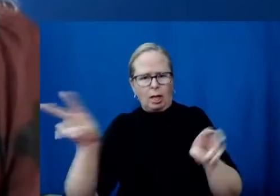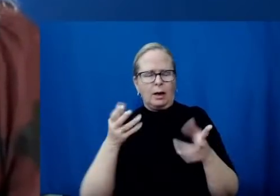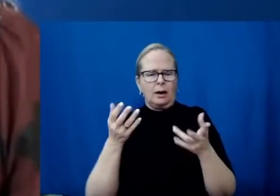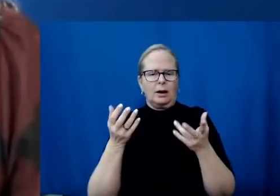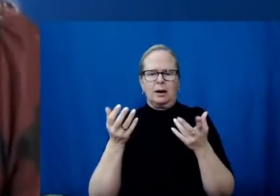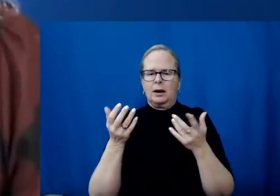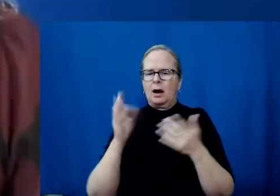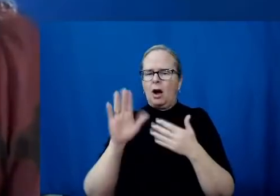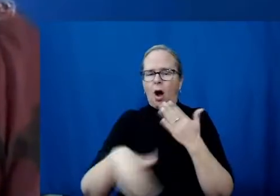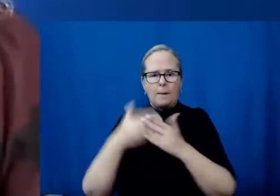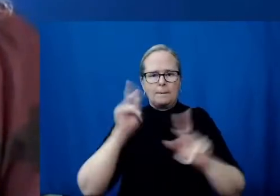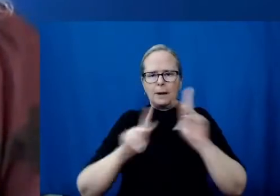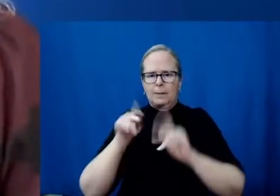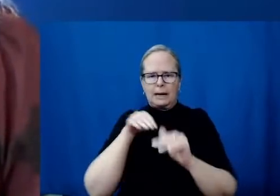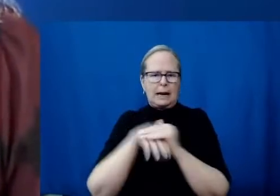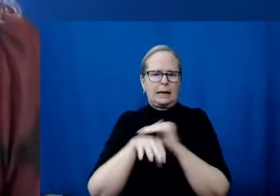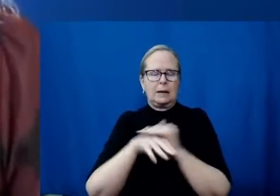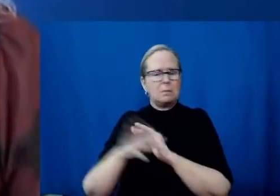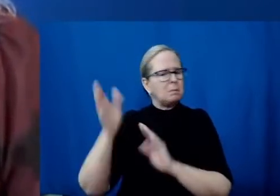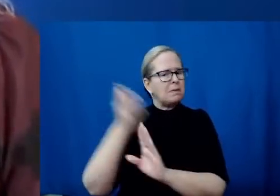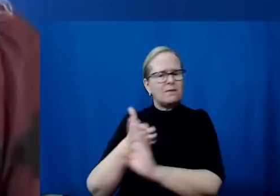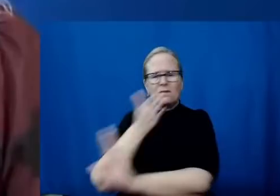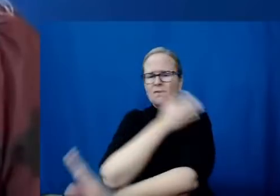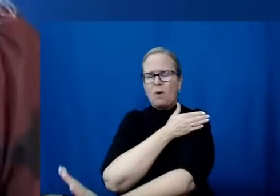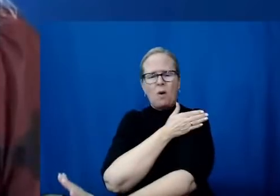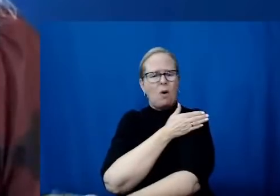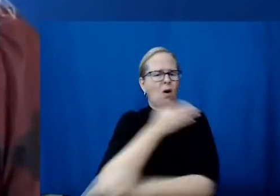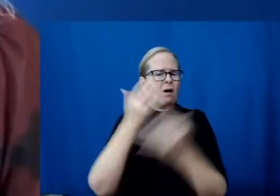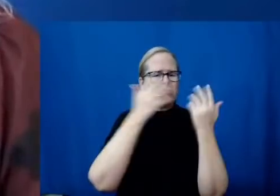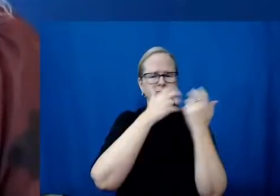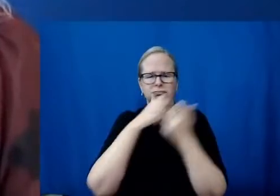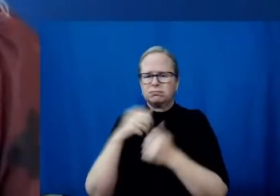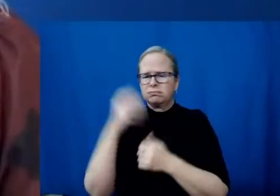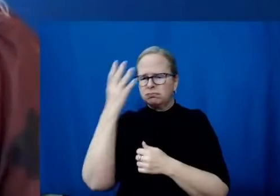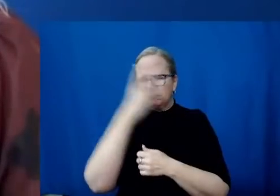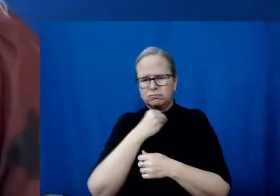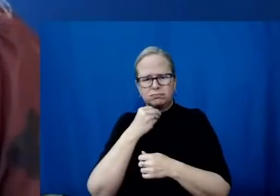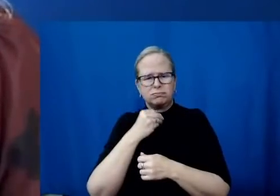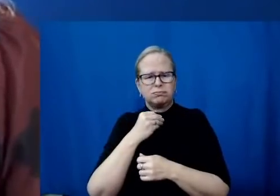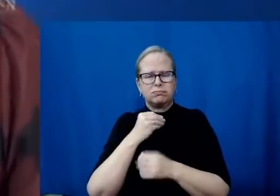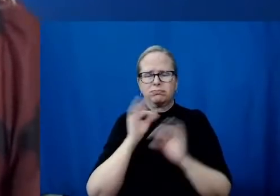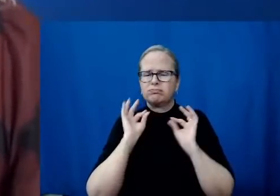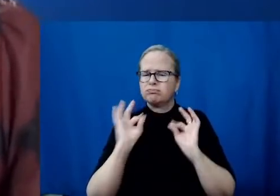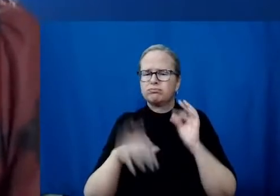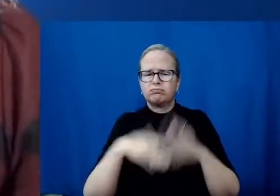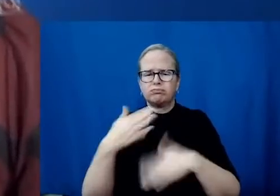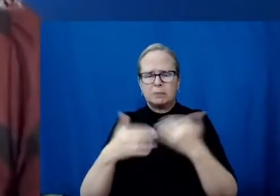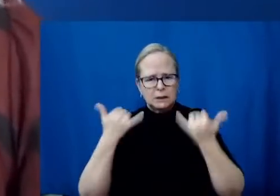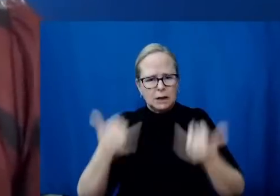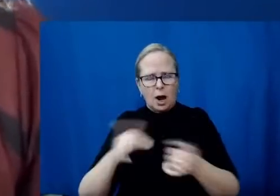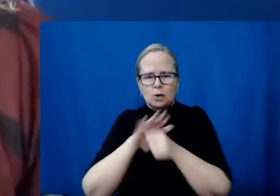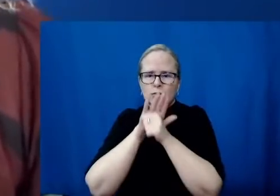what was once an exceptionally beautiful, robust healthcare system that continues to be under so much strain,